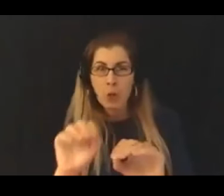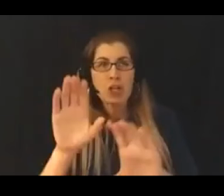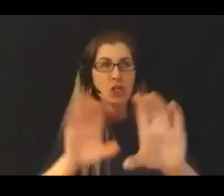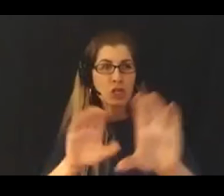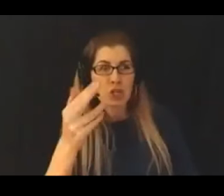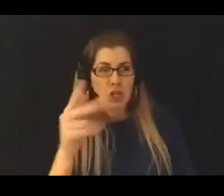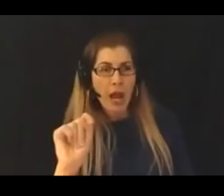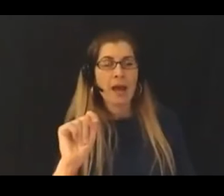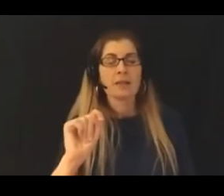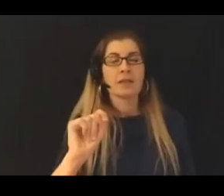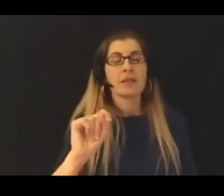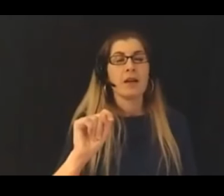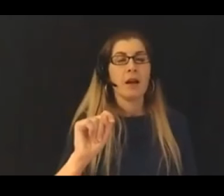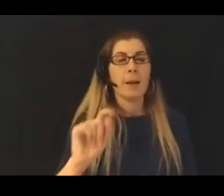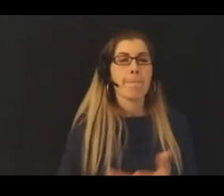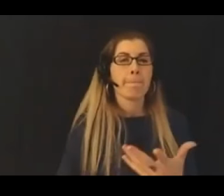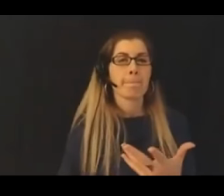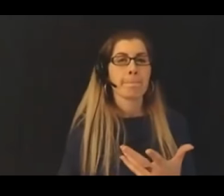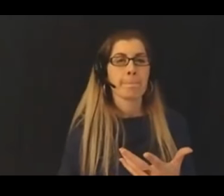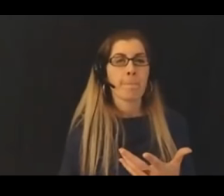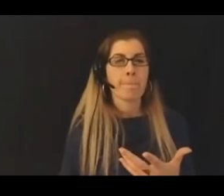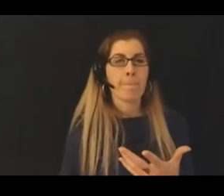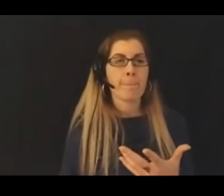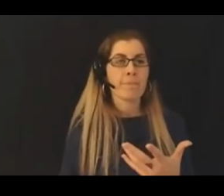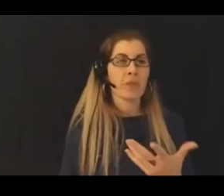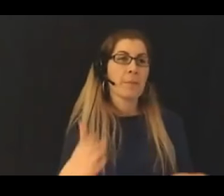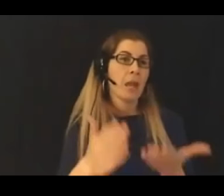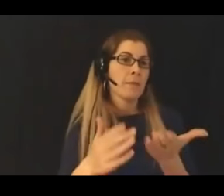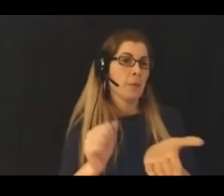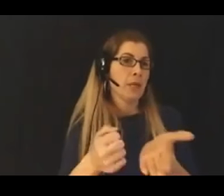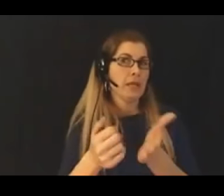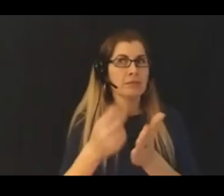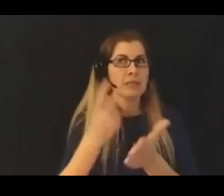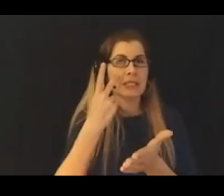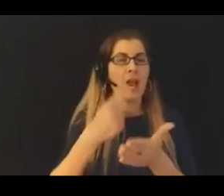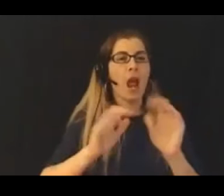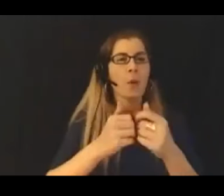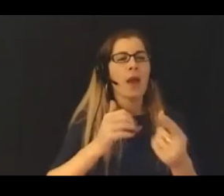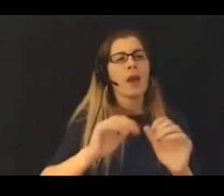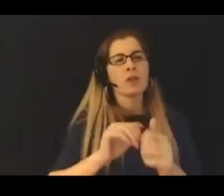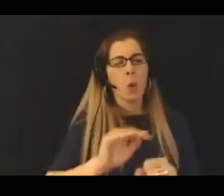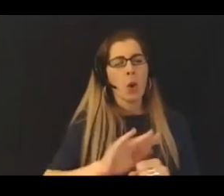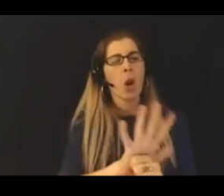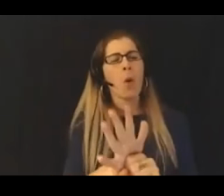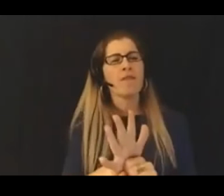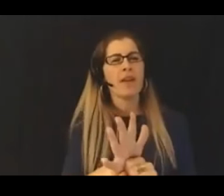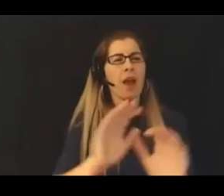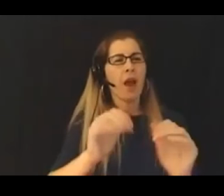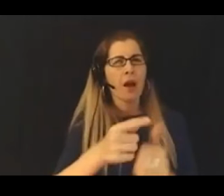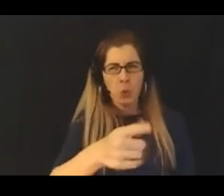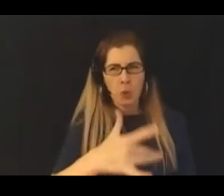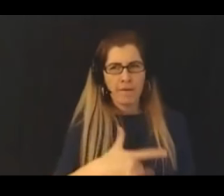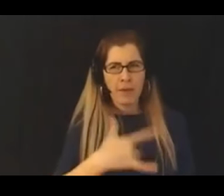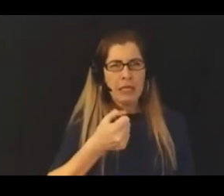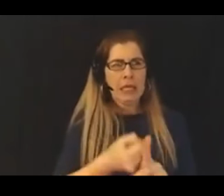can help us kind of, you know, talk about what people say. But how has COVID-19 affected you and your